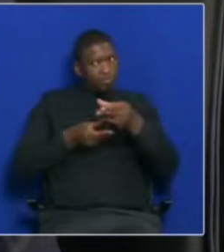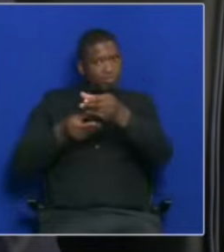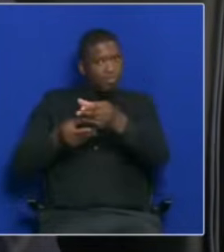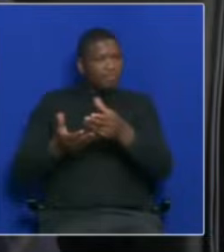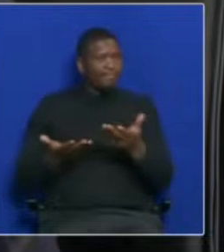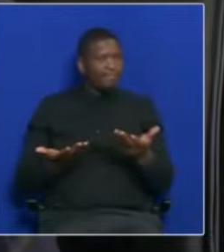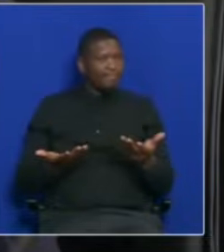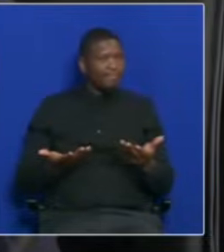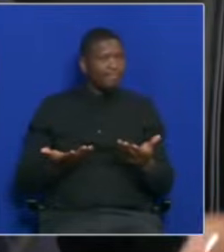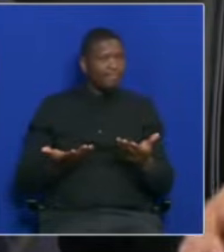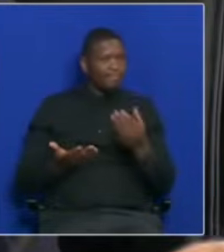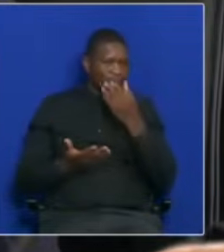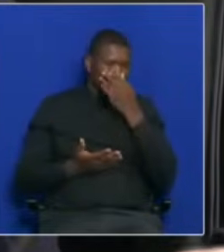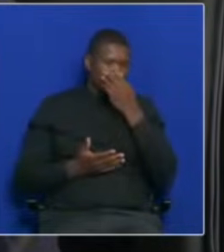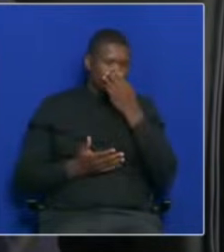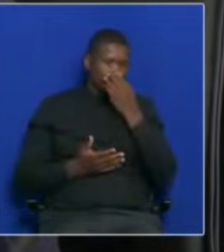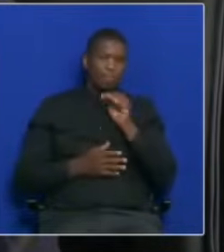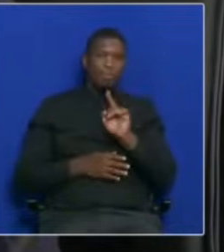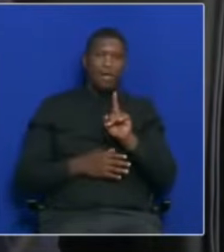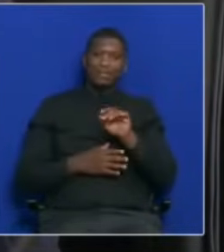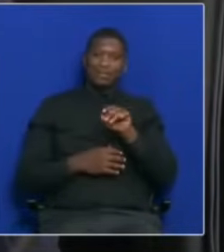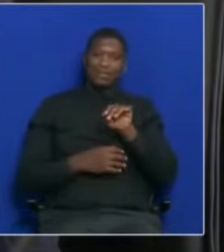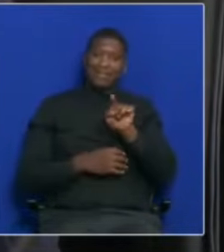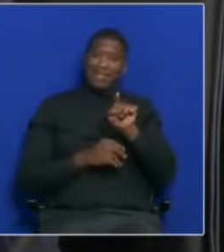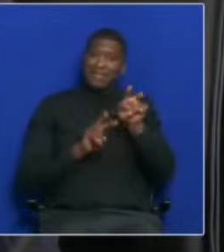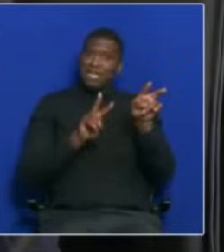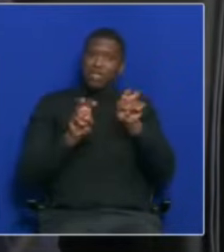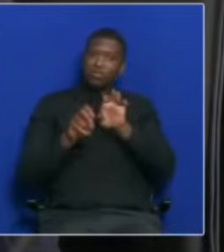where in a matter you know absolutely nothing about.